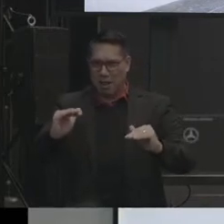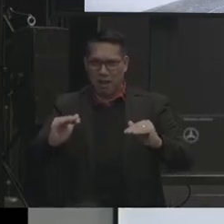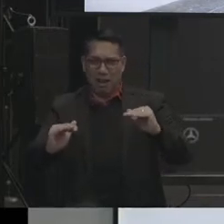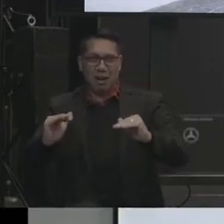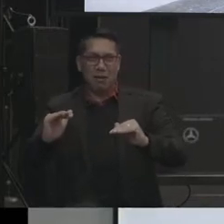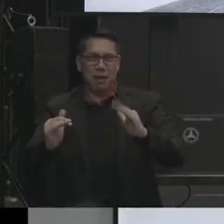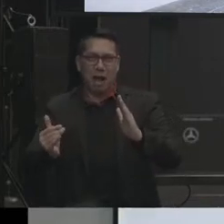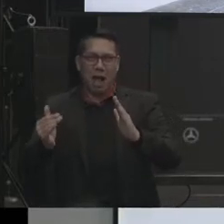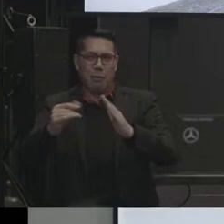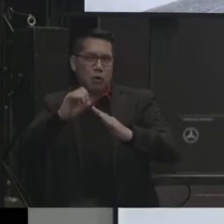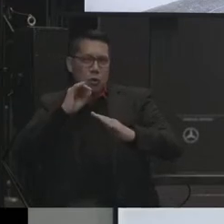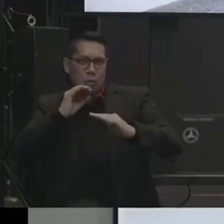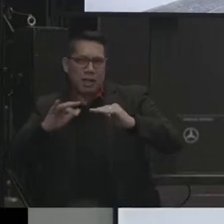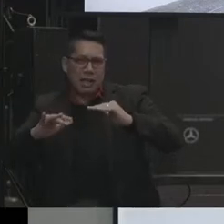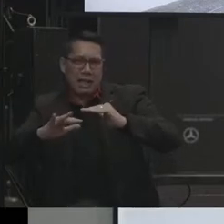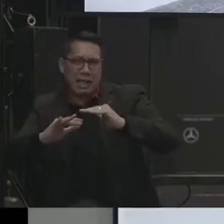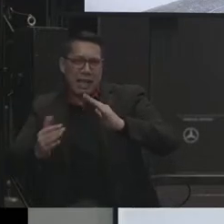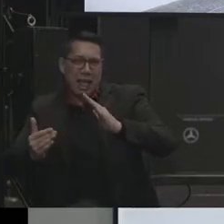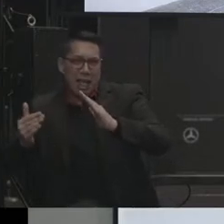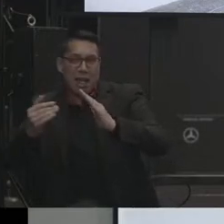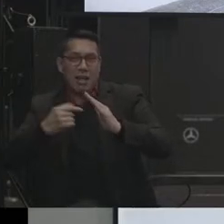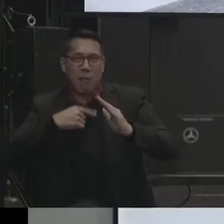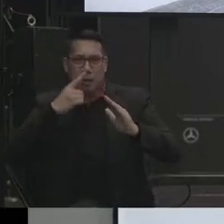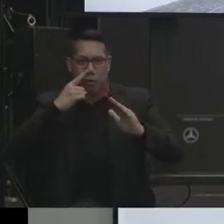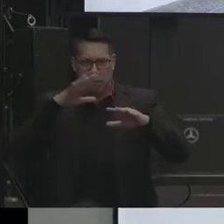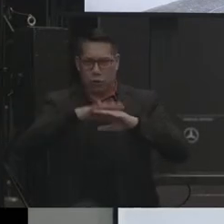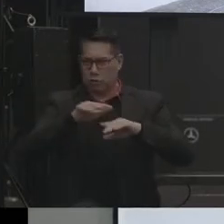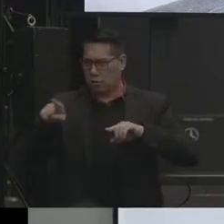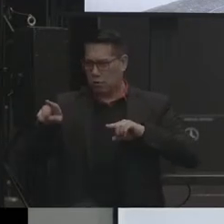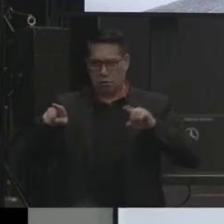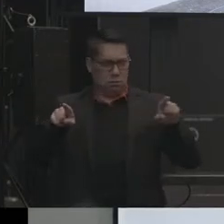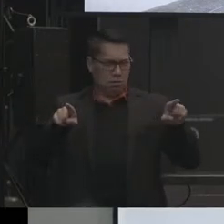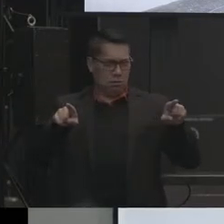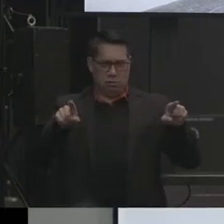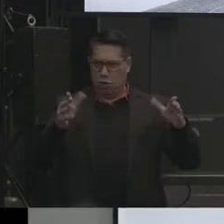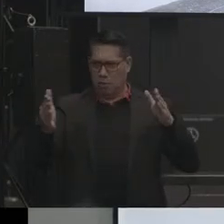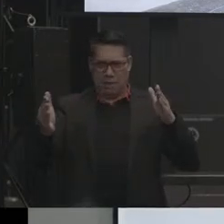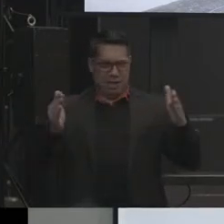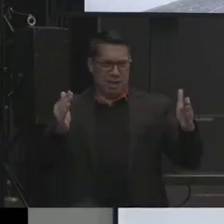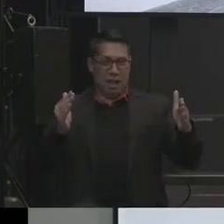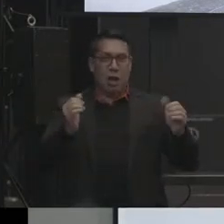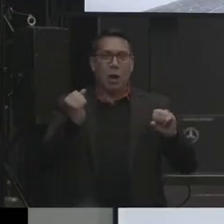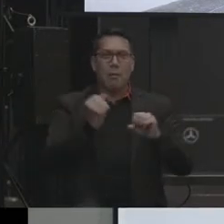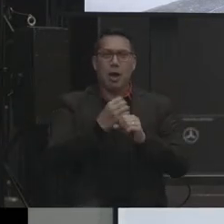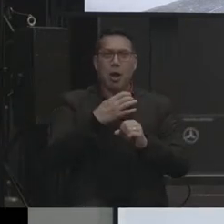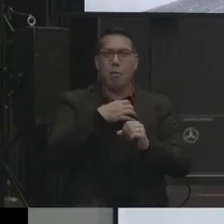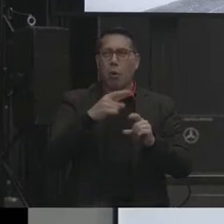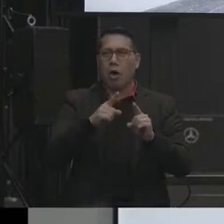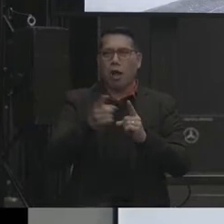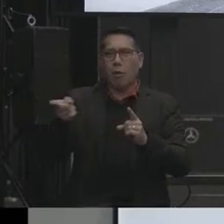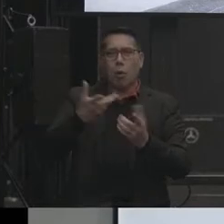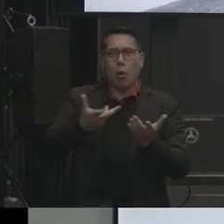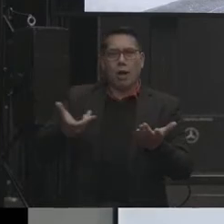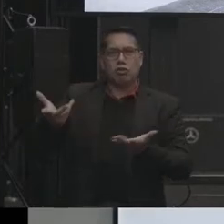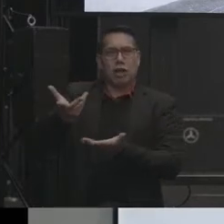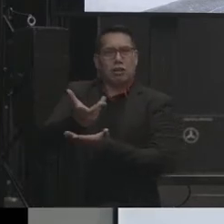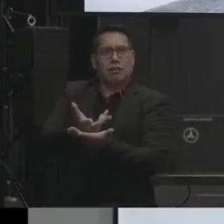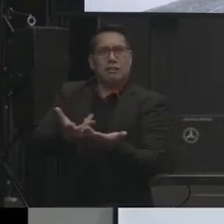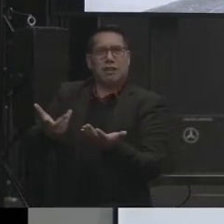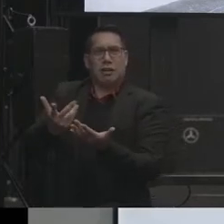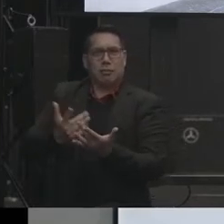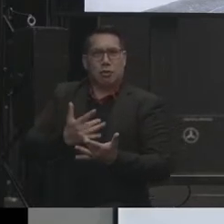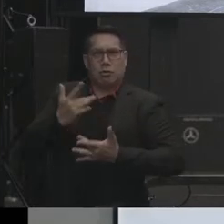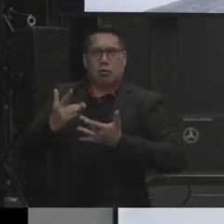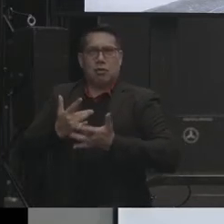it may be confused at first, and they're looking at both sides and then comparing, and it kind of makes it more interactive because there's so